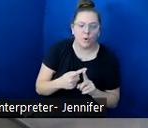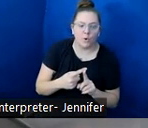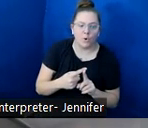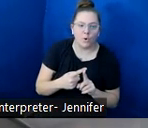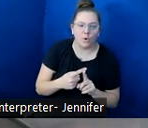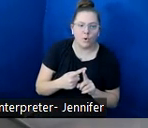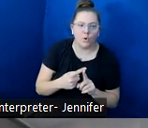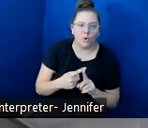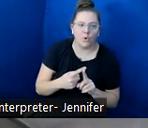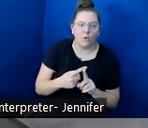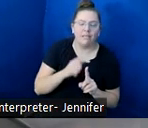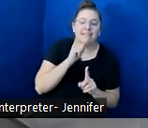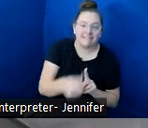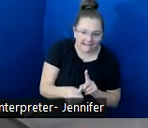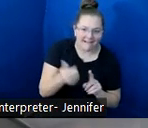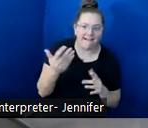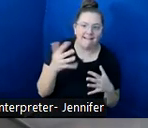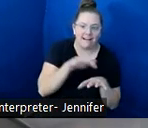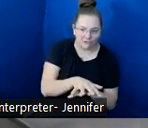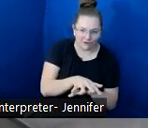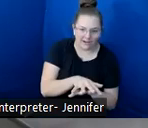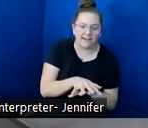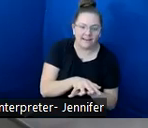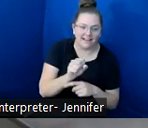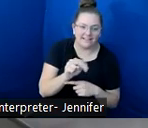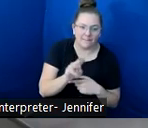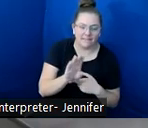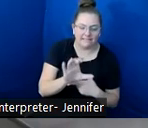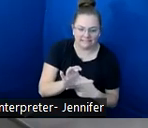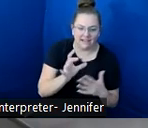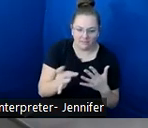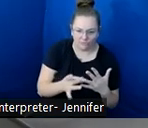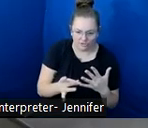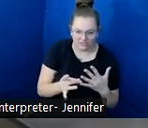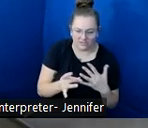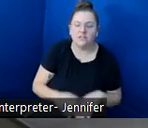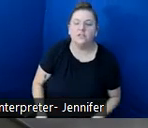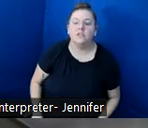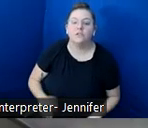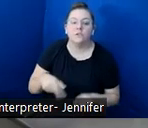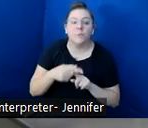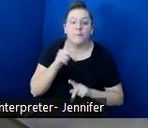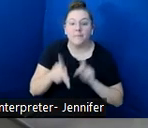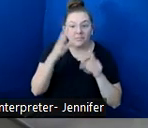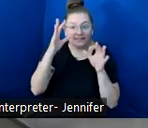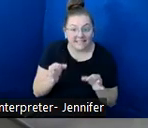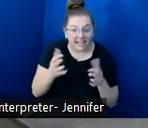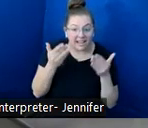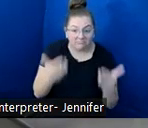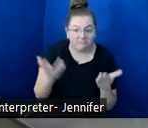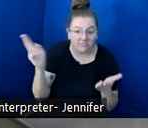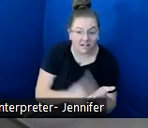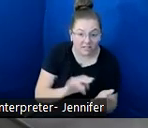not the non-integrated SNBC option. And that is when people choose to enroll in this program only for their